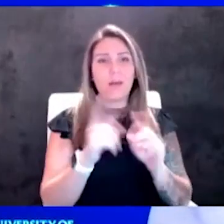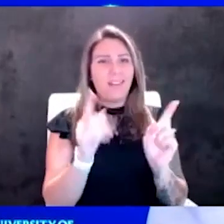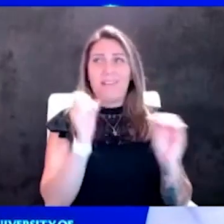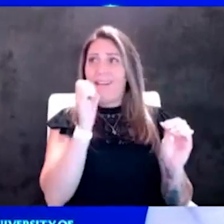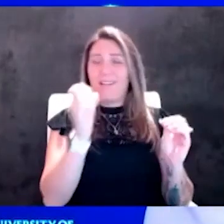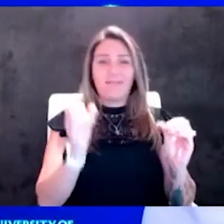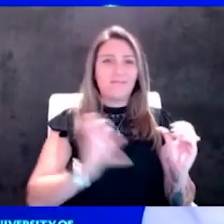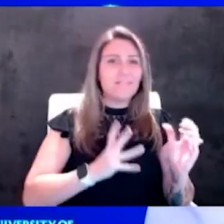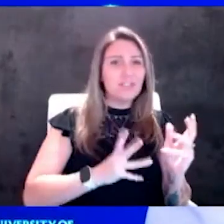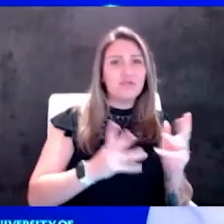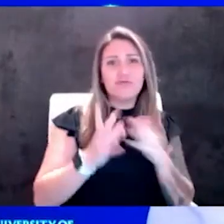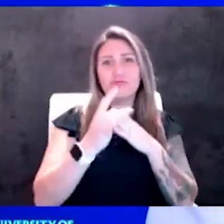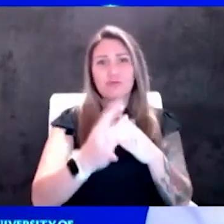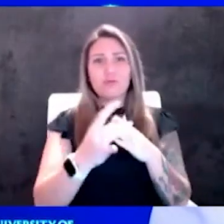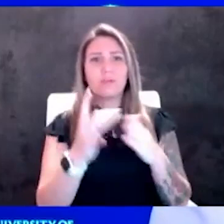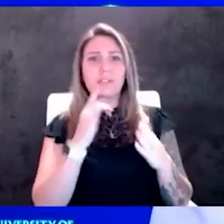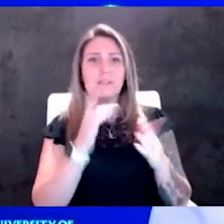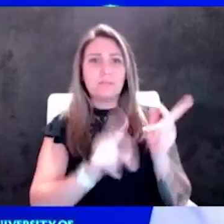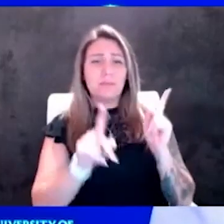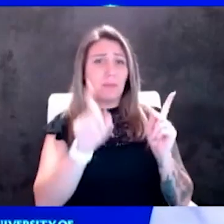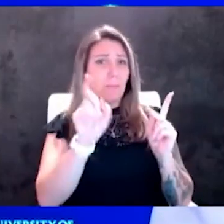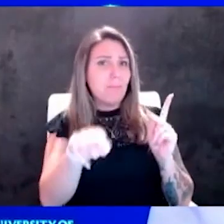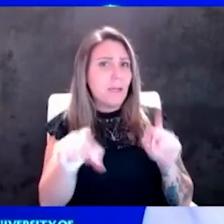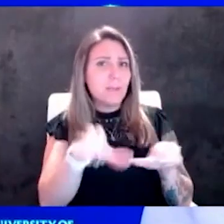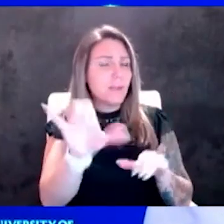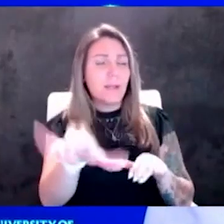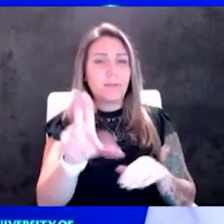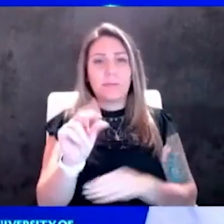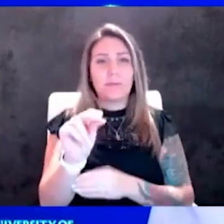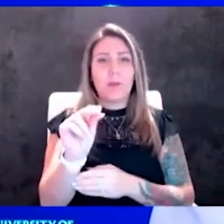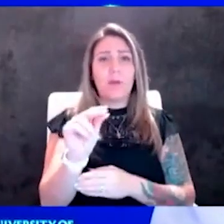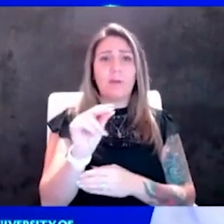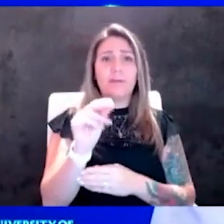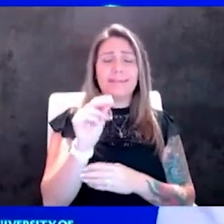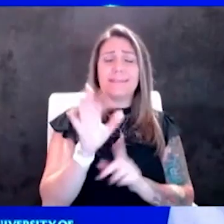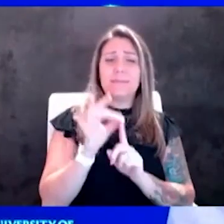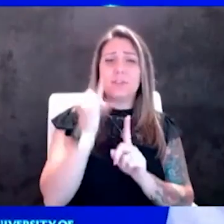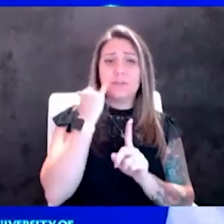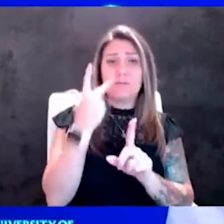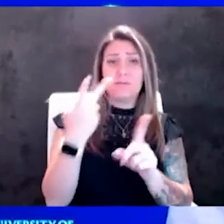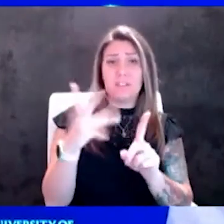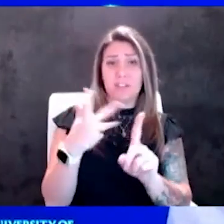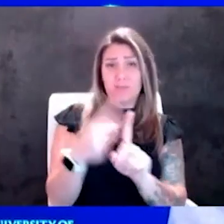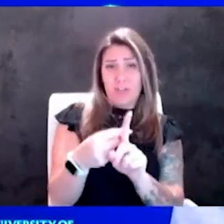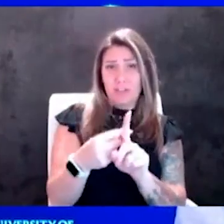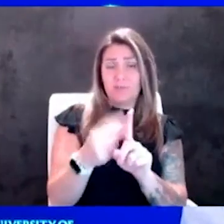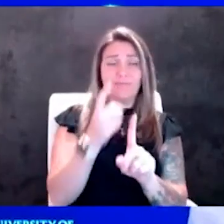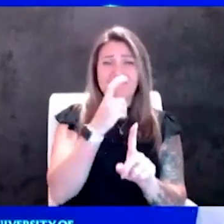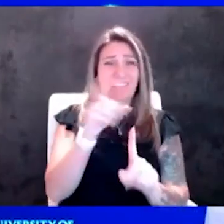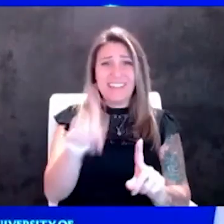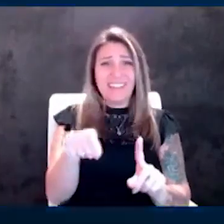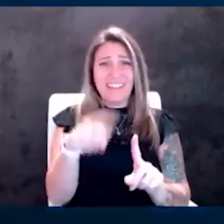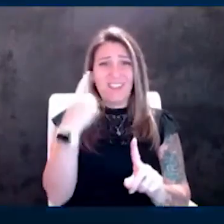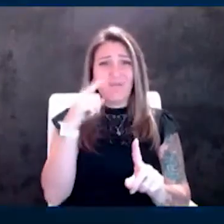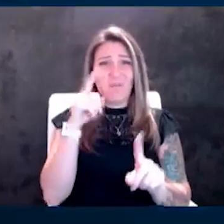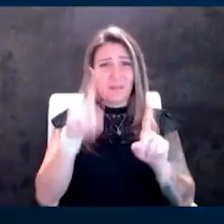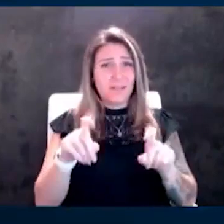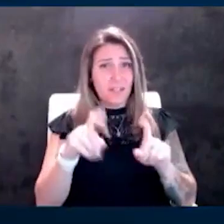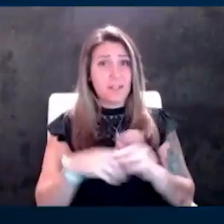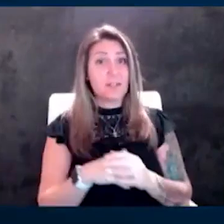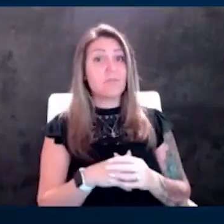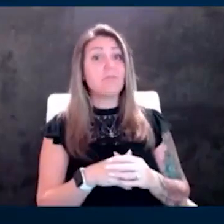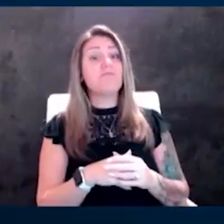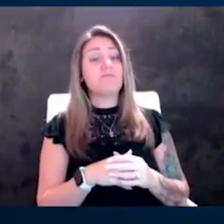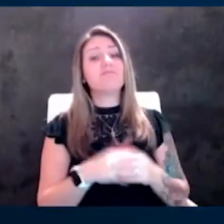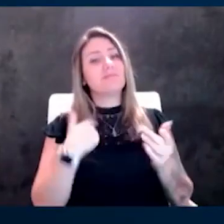really need to be doing this, and especially if you've been vaccinated, I don't see a real need to do this. And I would just say, I think, and I